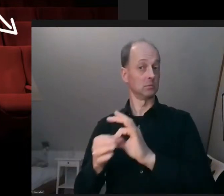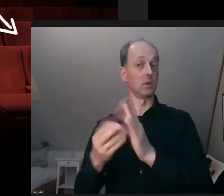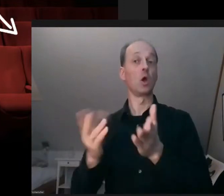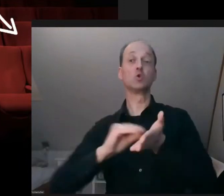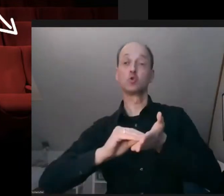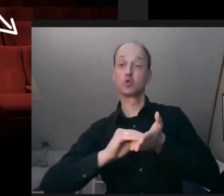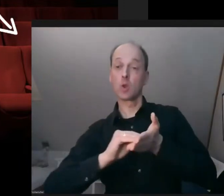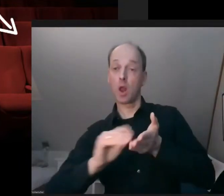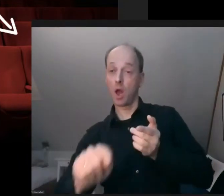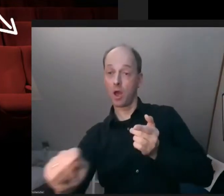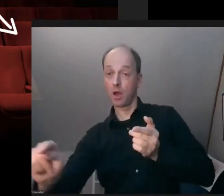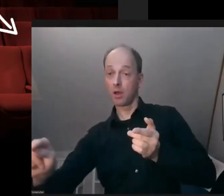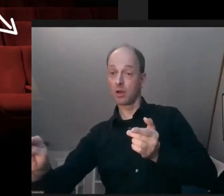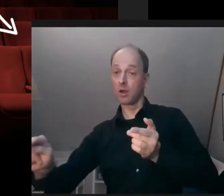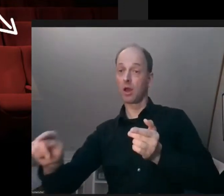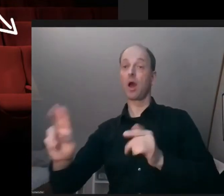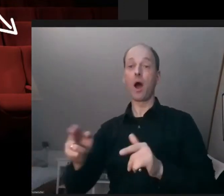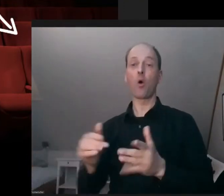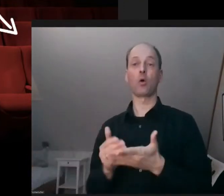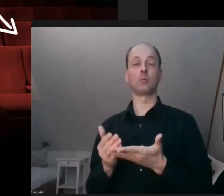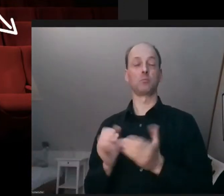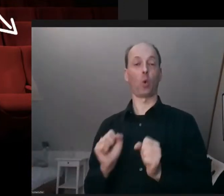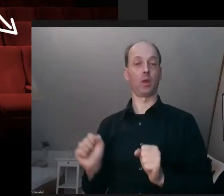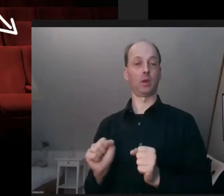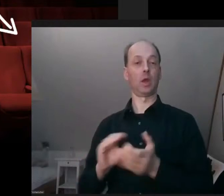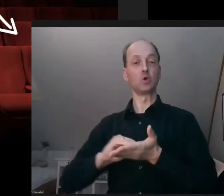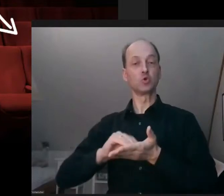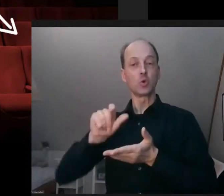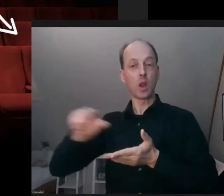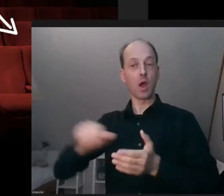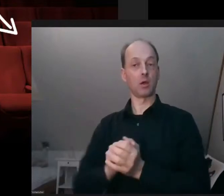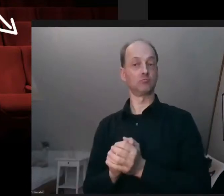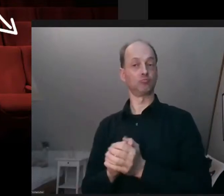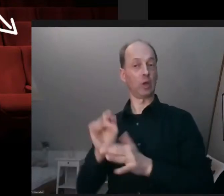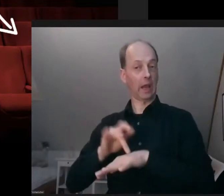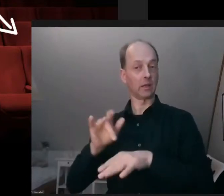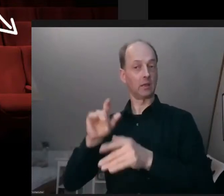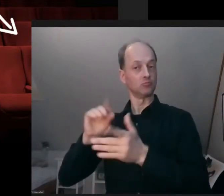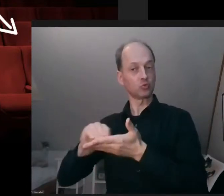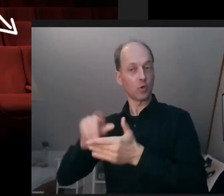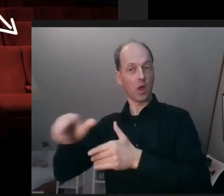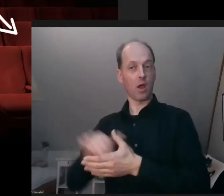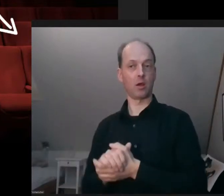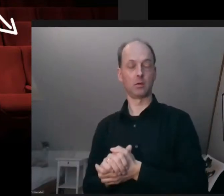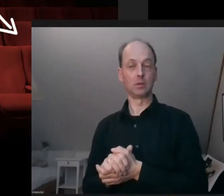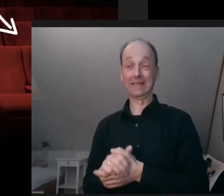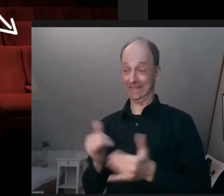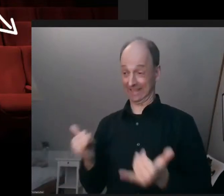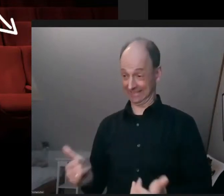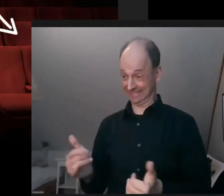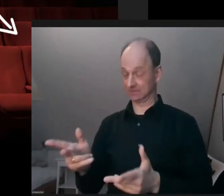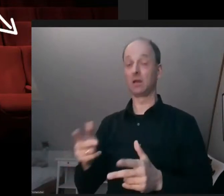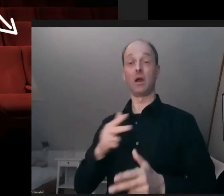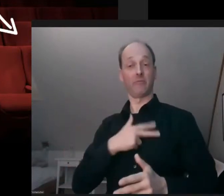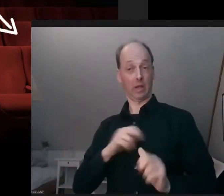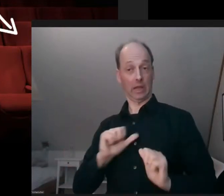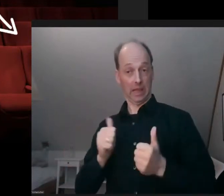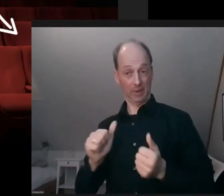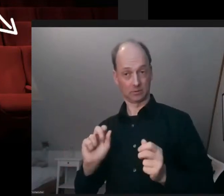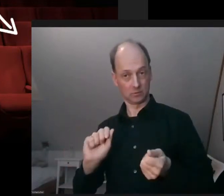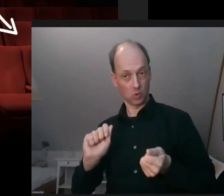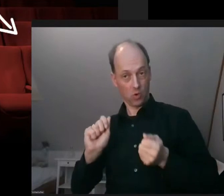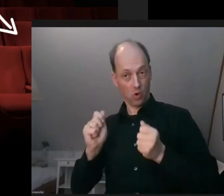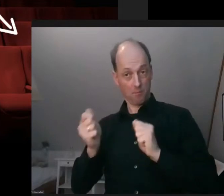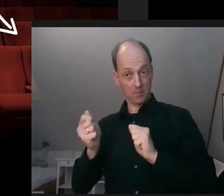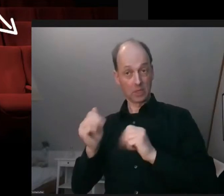Our pupils, these young people, they build up their own young life, being or becoming the